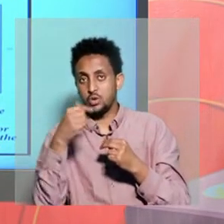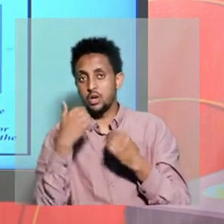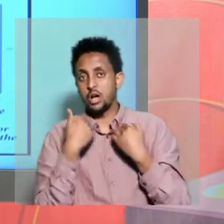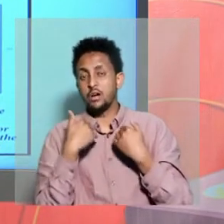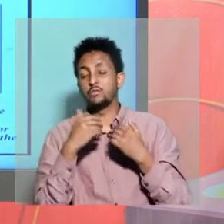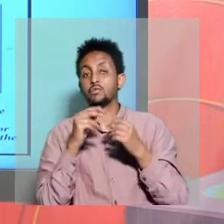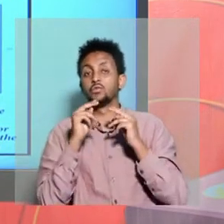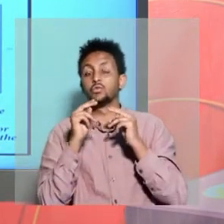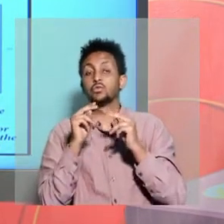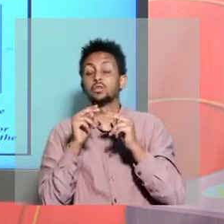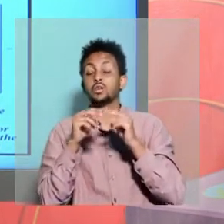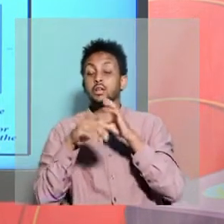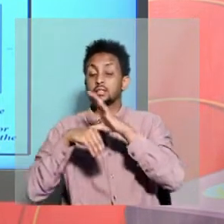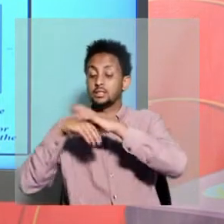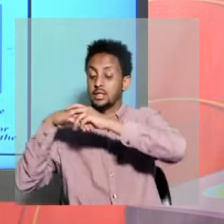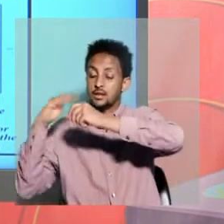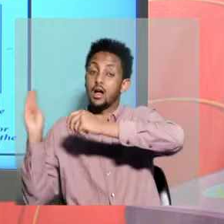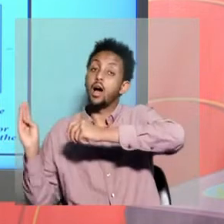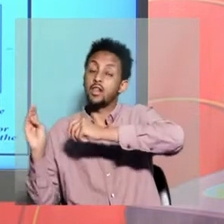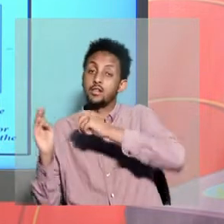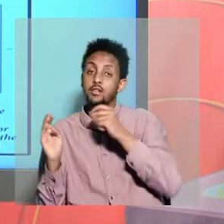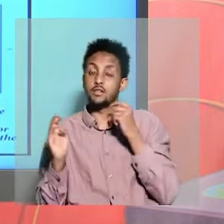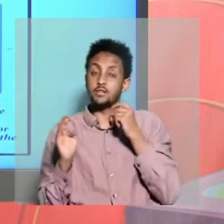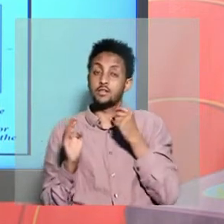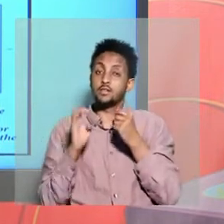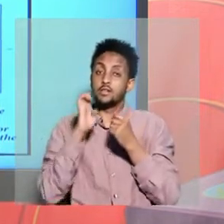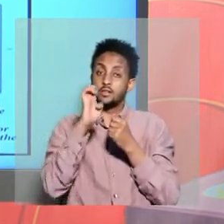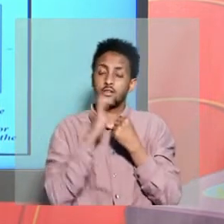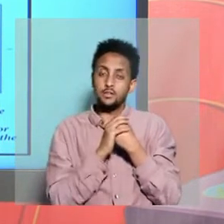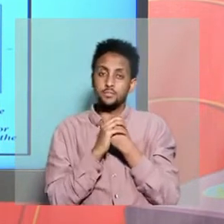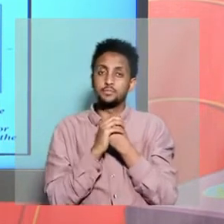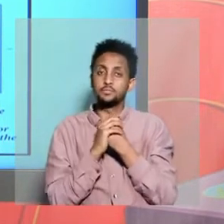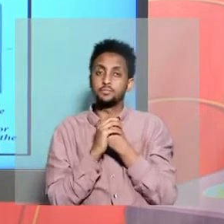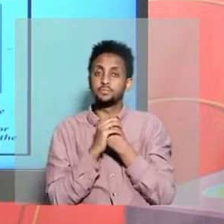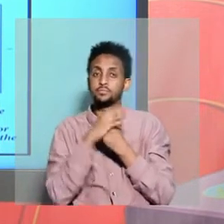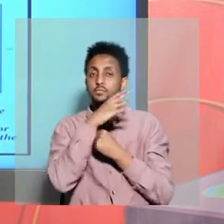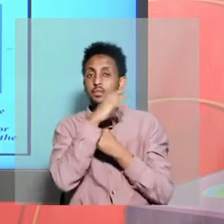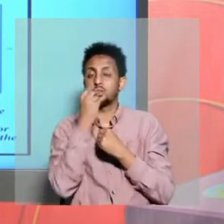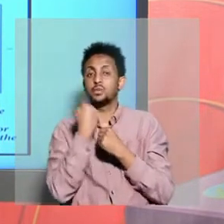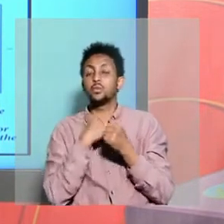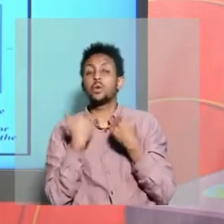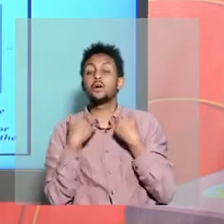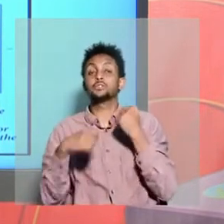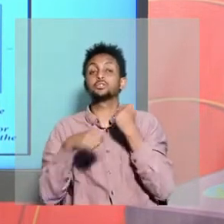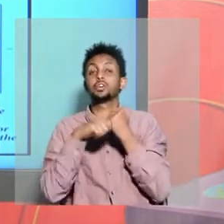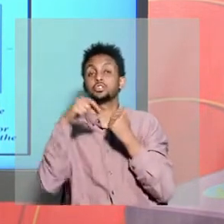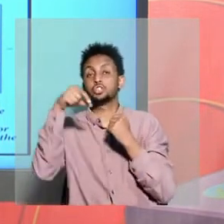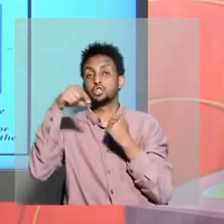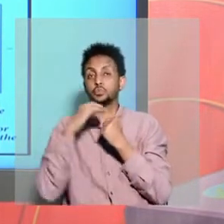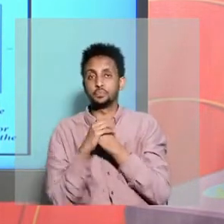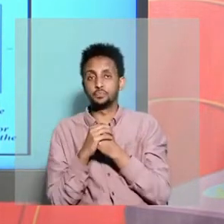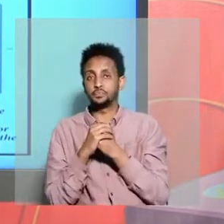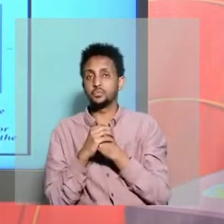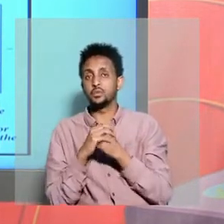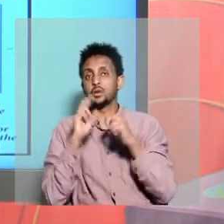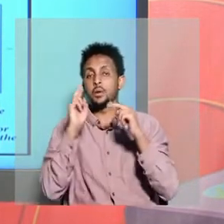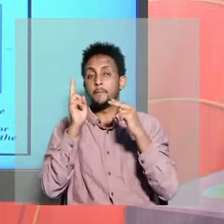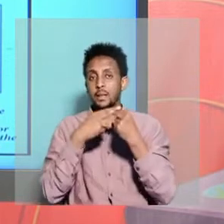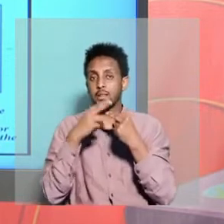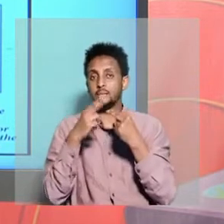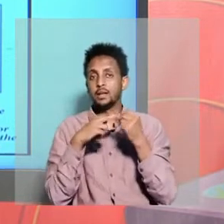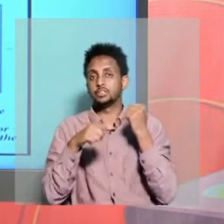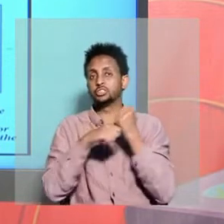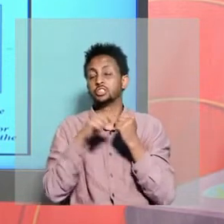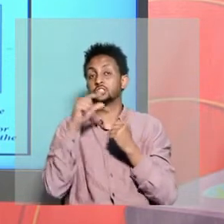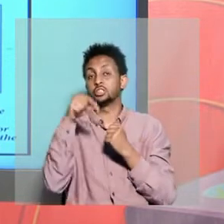uniform electric field, external electric field E, and here you have the charge Q. So multiplying the